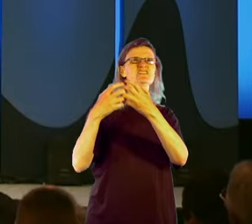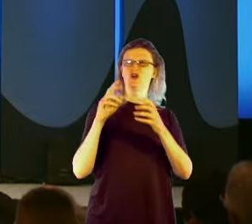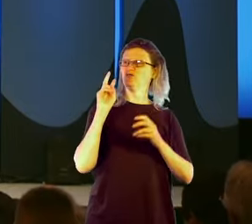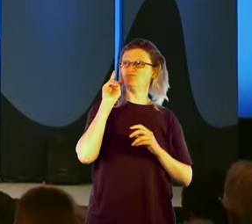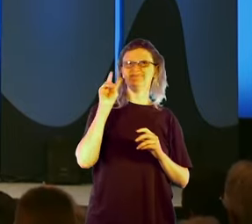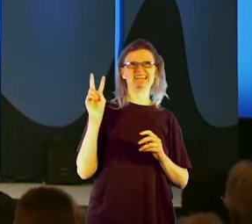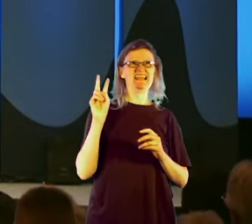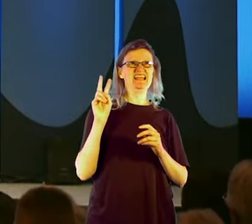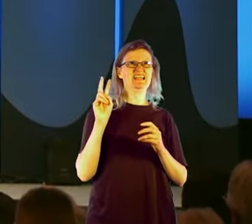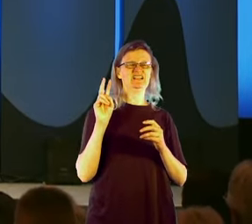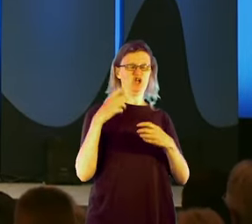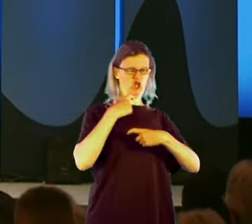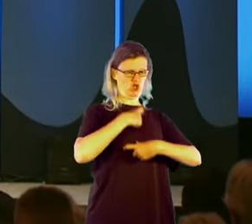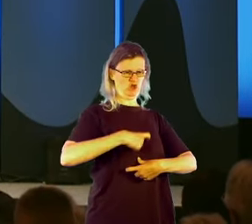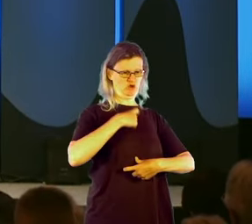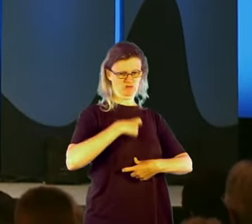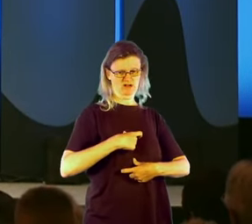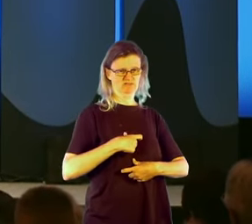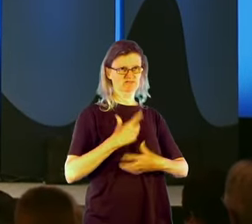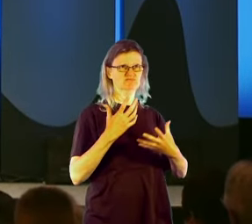broken humanity.